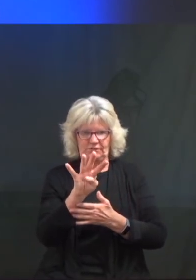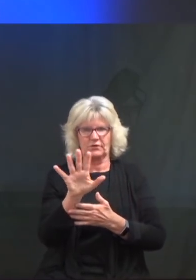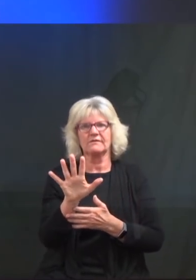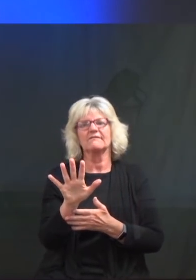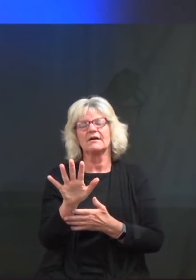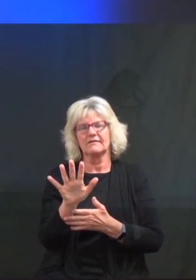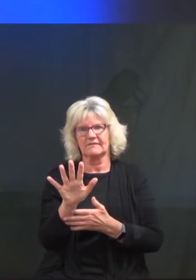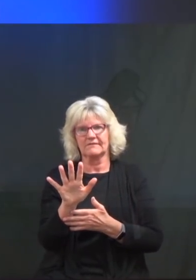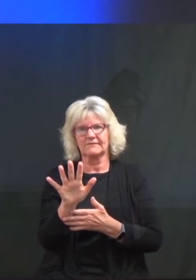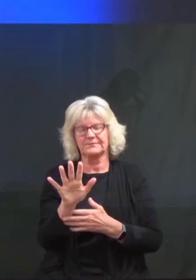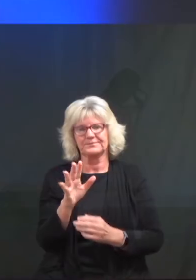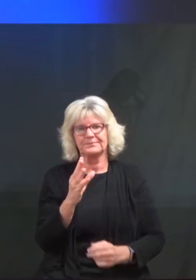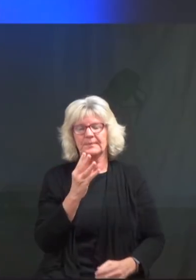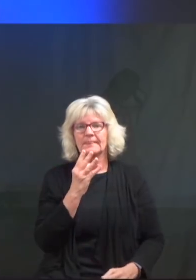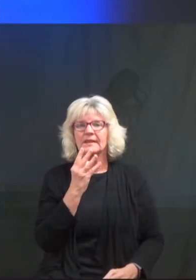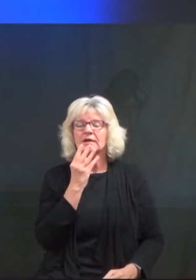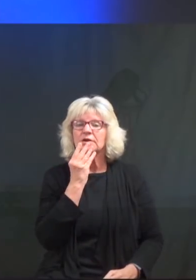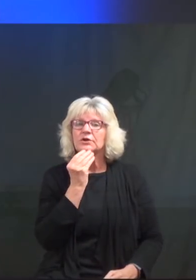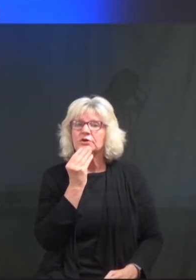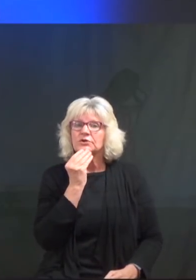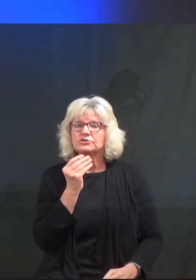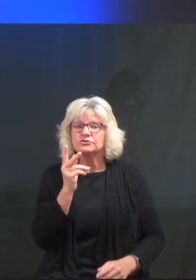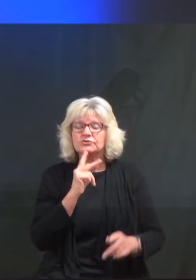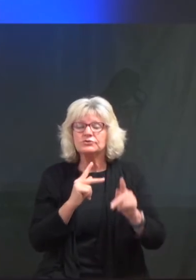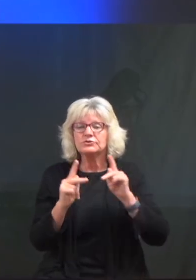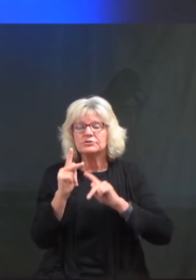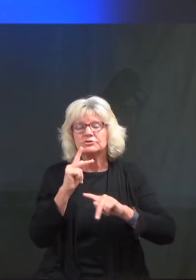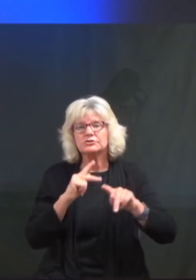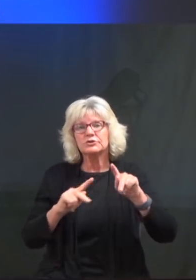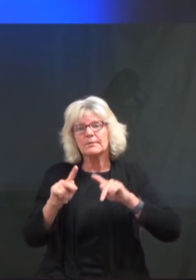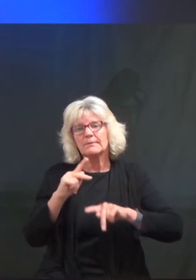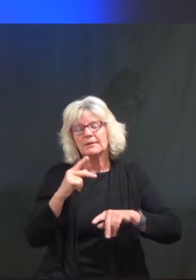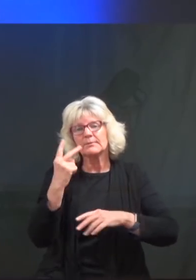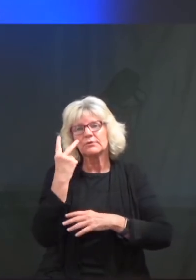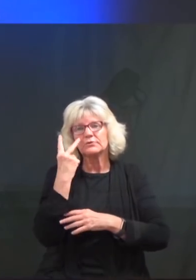But there were Jews, when the Jews saw the crowds,